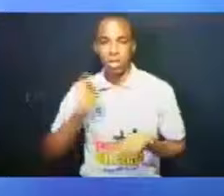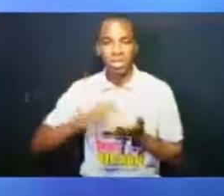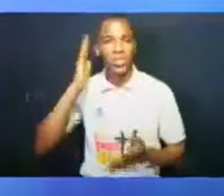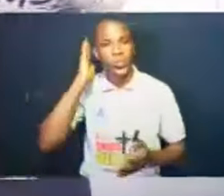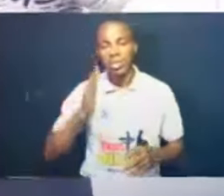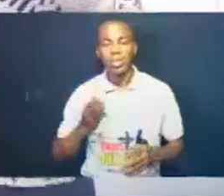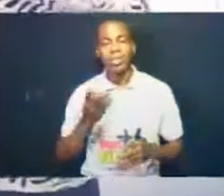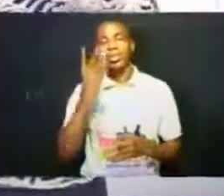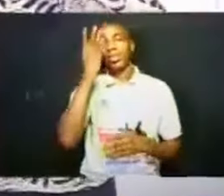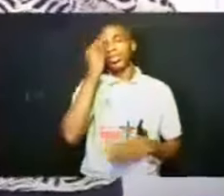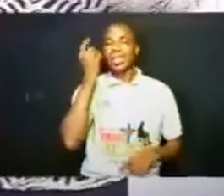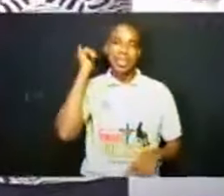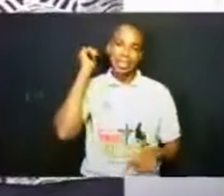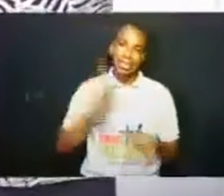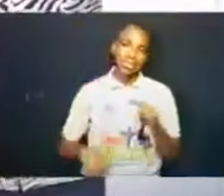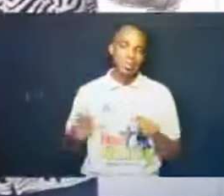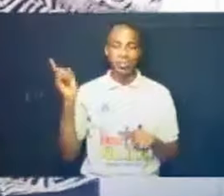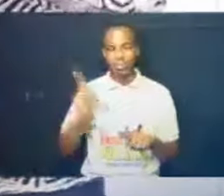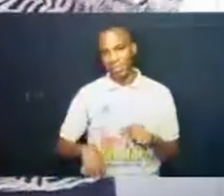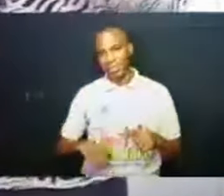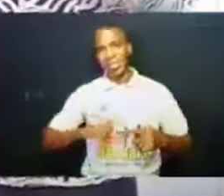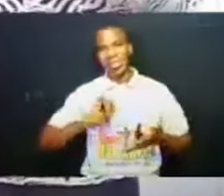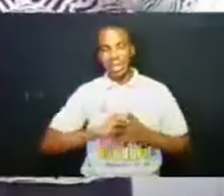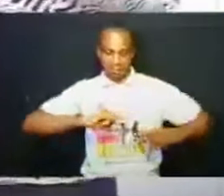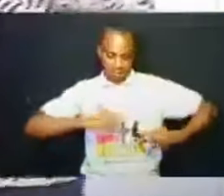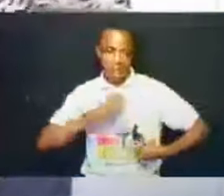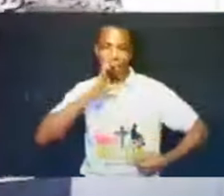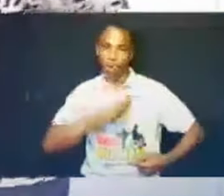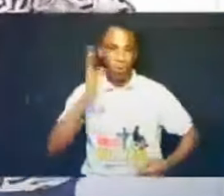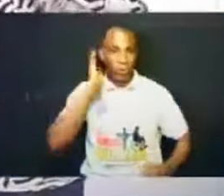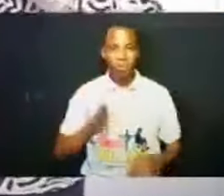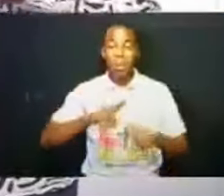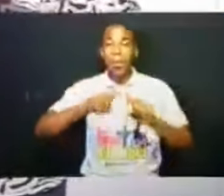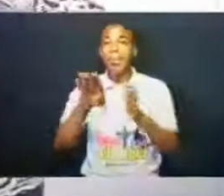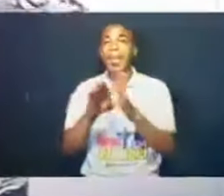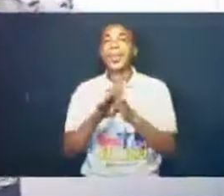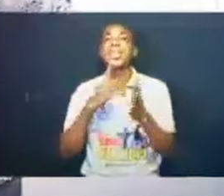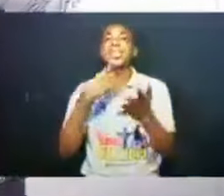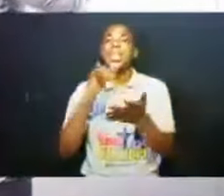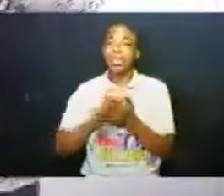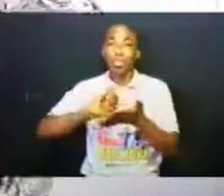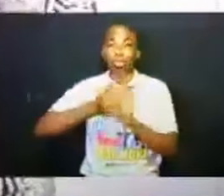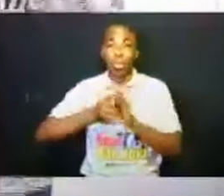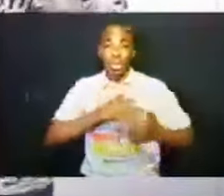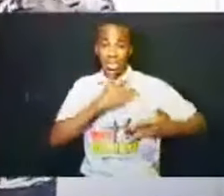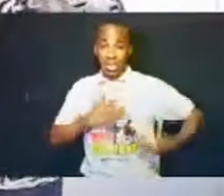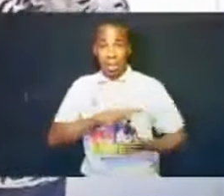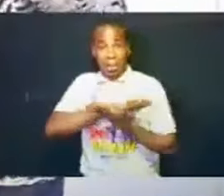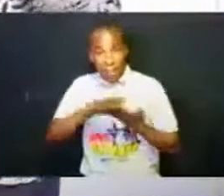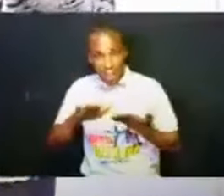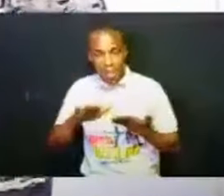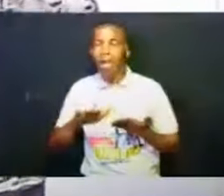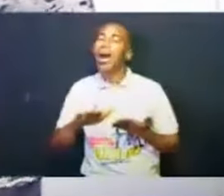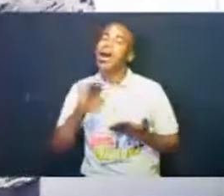okogun so a ohun sa na watwetwe nyina na de sai ya odie nyina san ba bio. Blessed are the pure in heart. Ishirani won wa kuma mu tie. For they shall